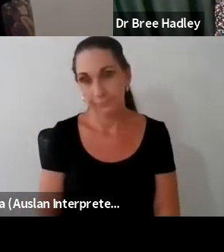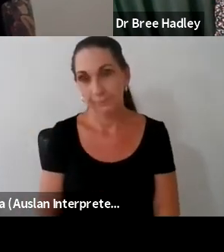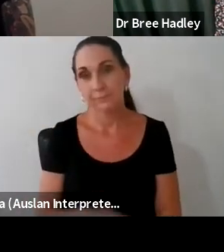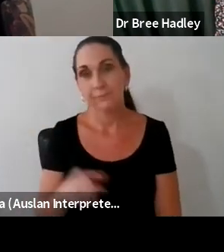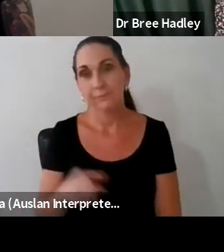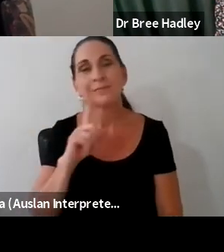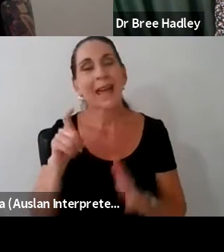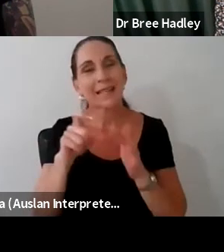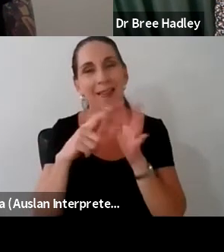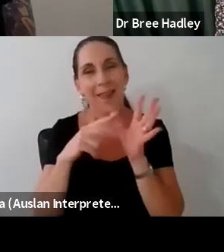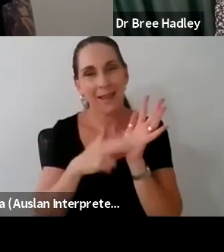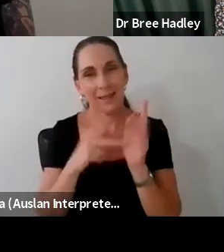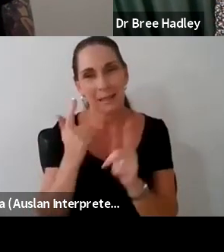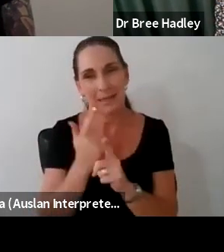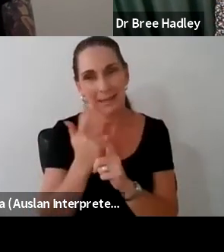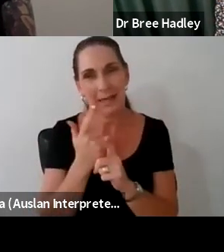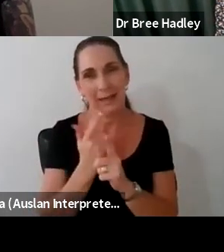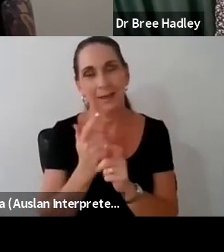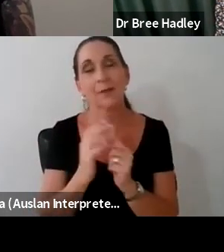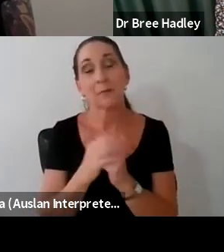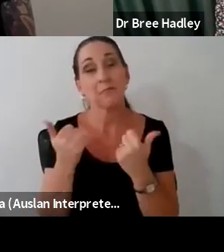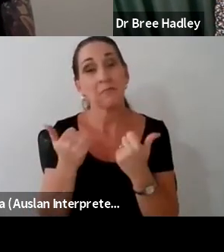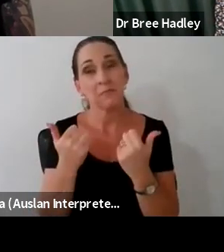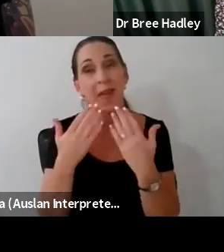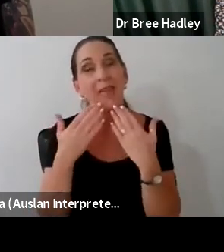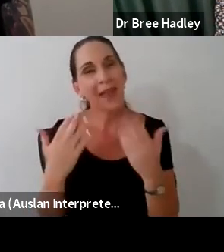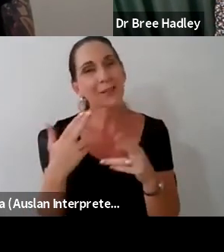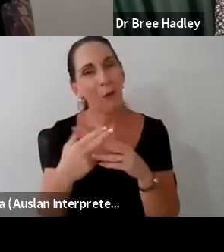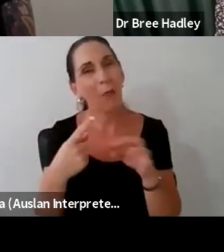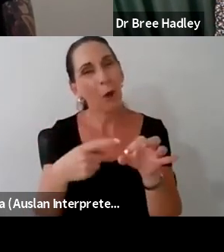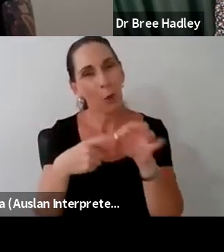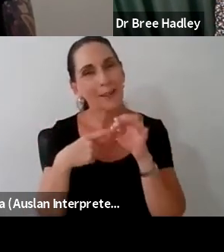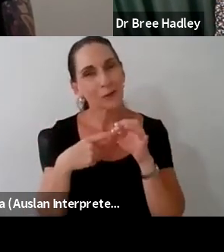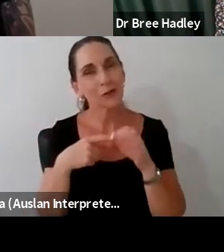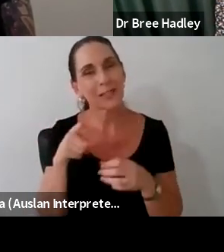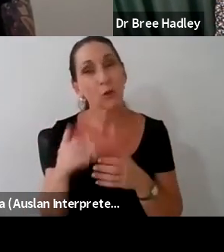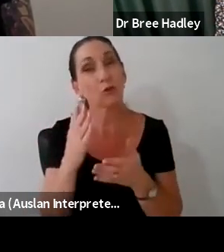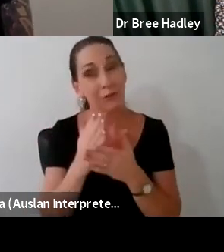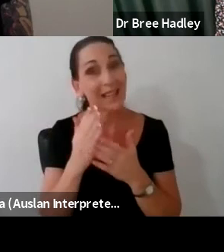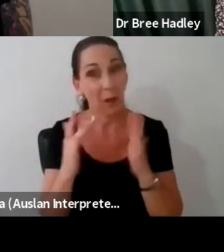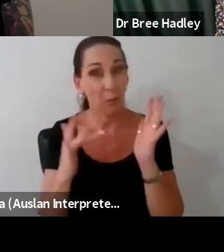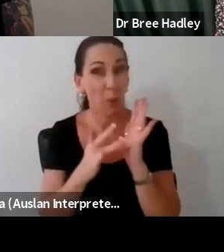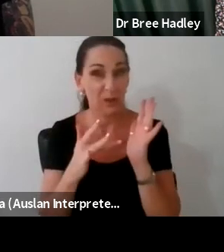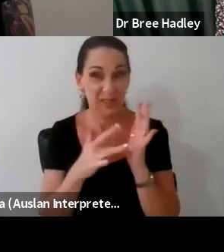Dan speaking. Yeah, thanks for this question. It's a real, really important one, I